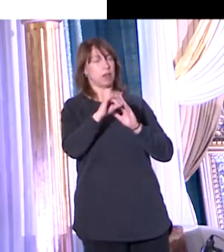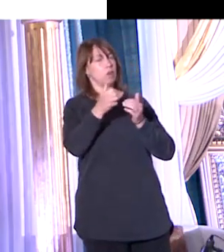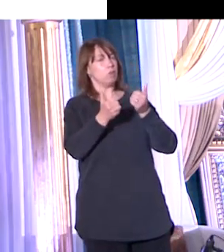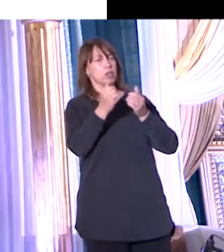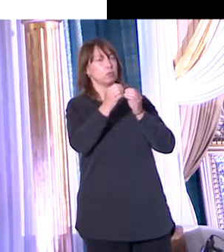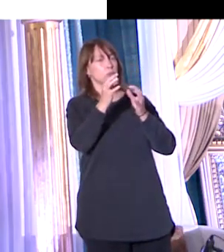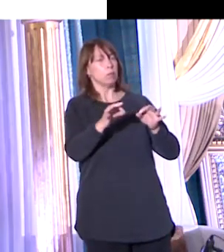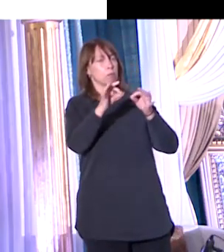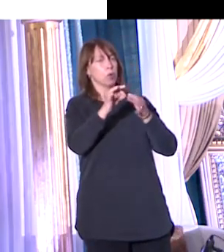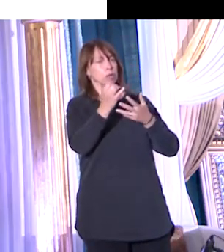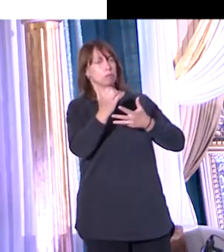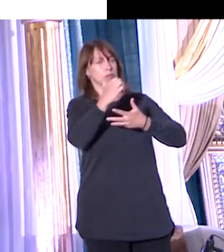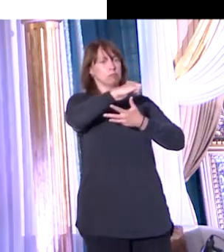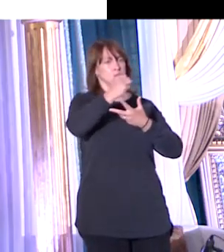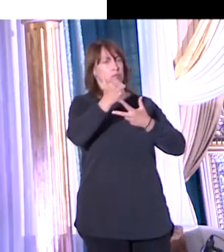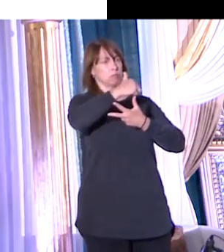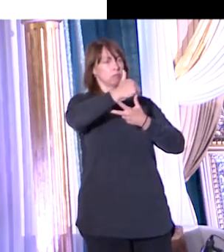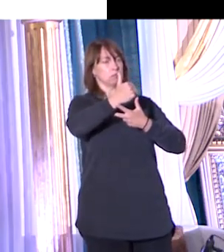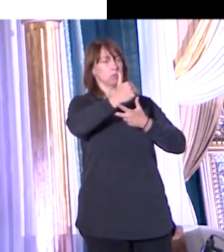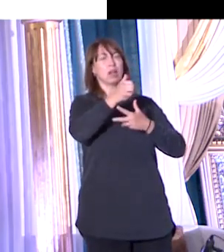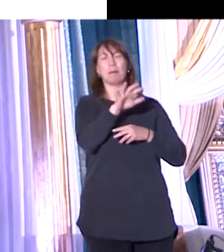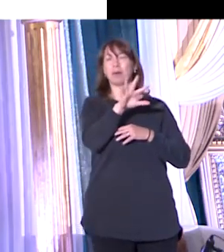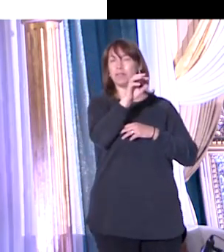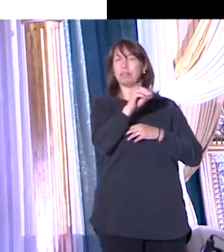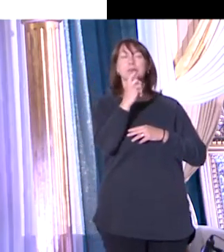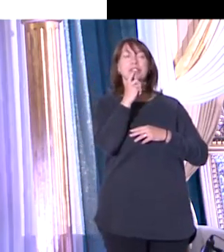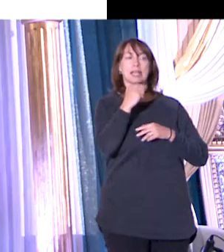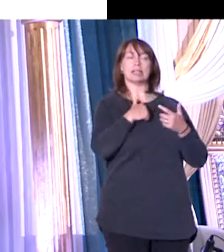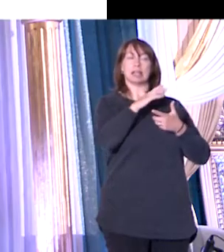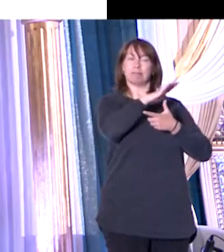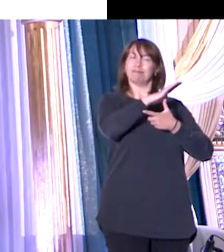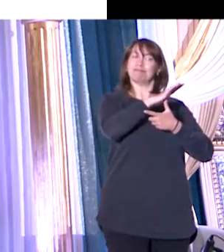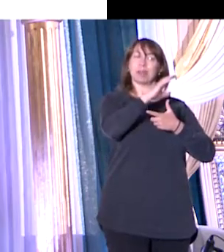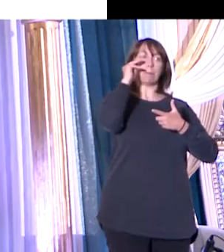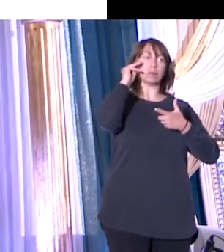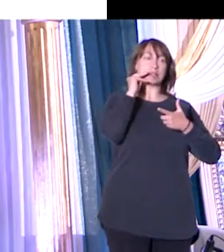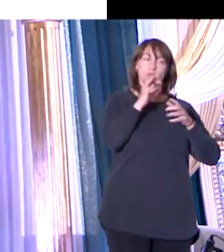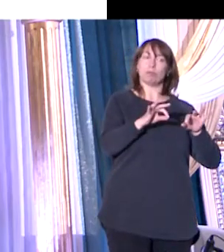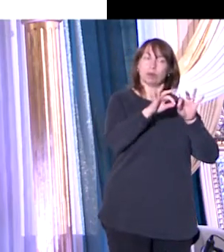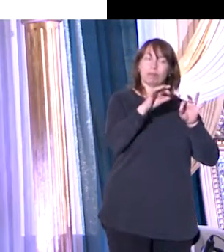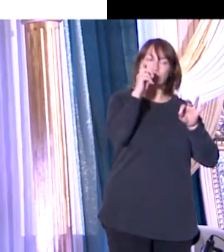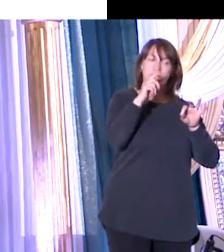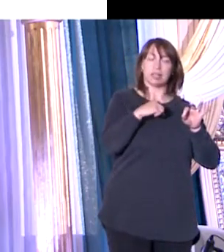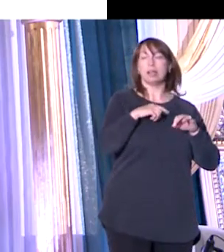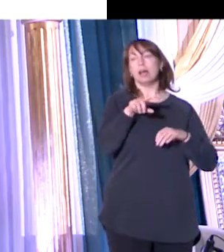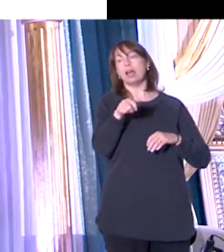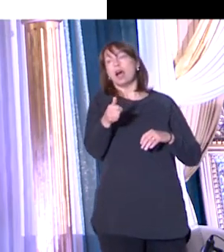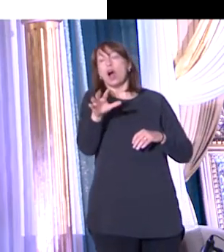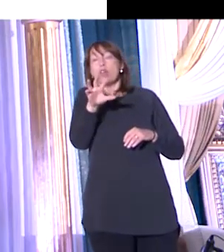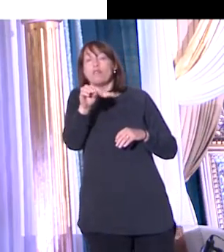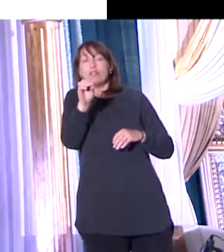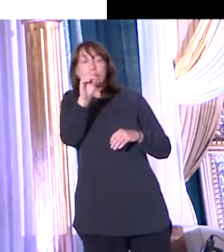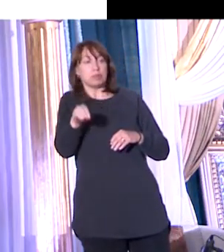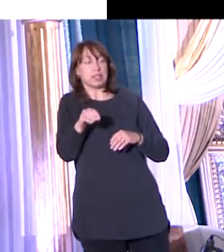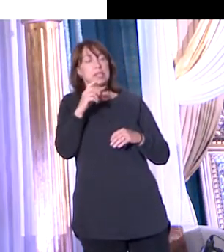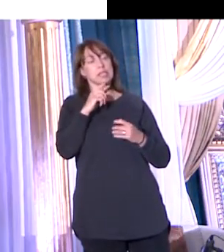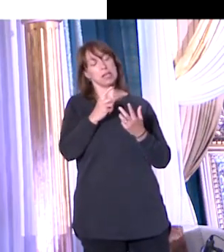said being Muslim was more important. The other 50% said, well, being Canadian or both were equally